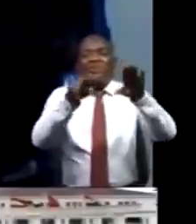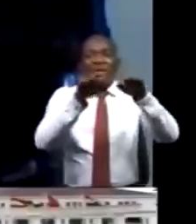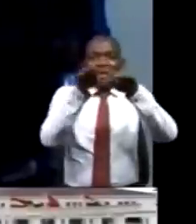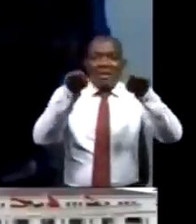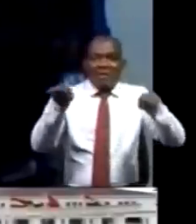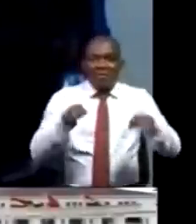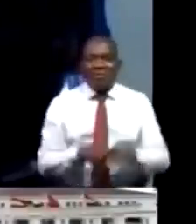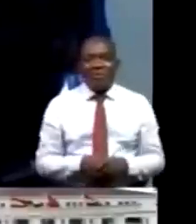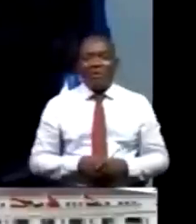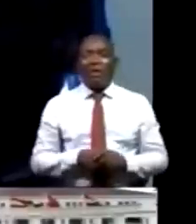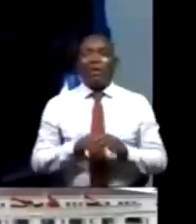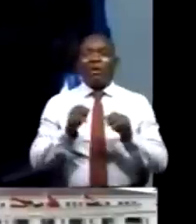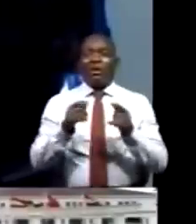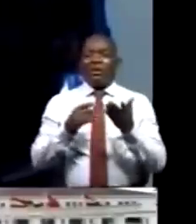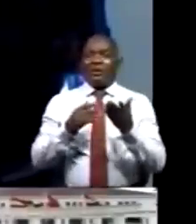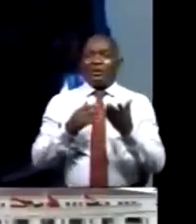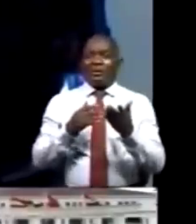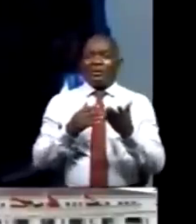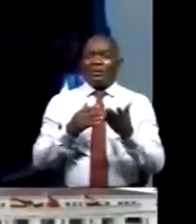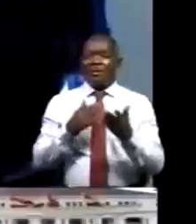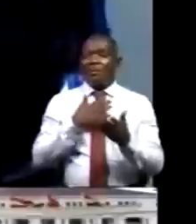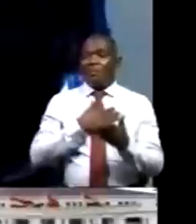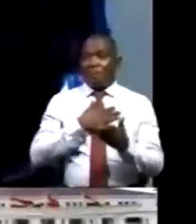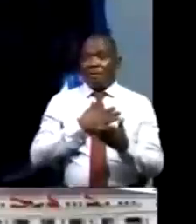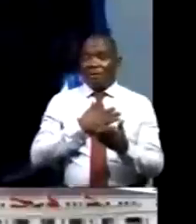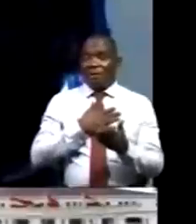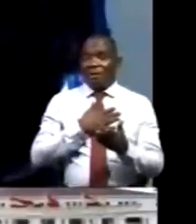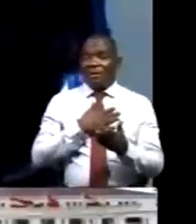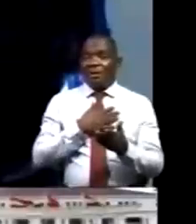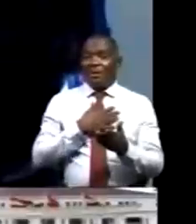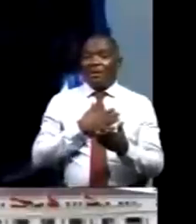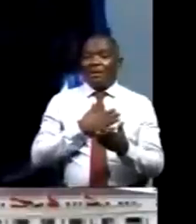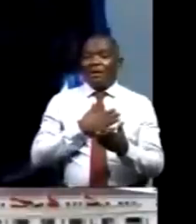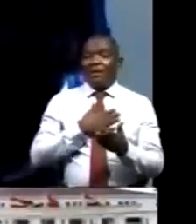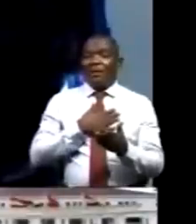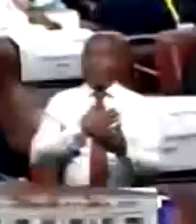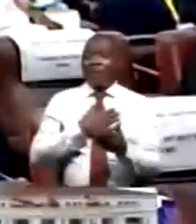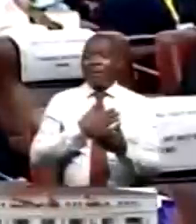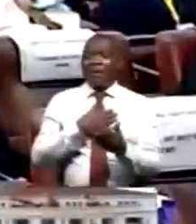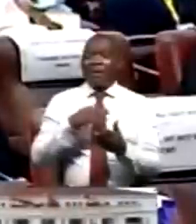level. My lords, we respectfully ask for leave for him to